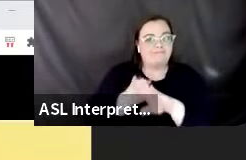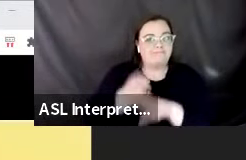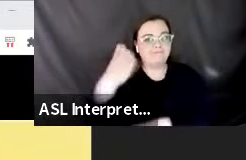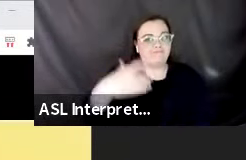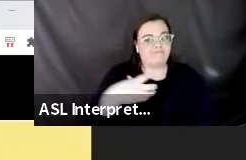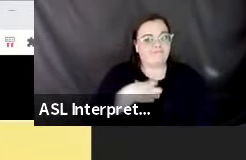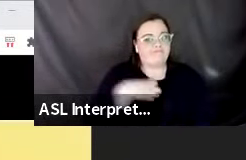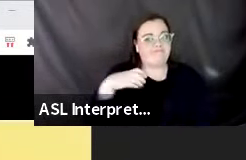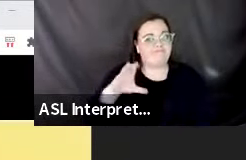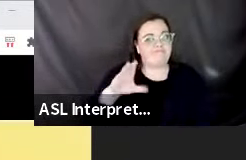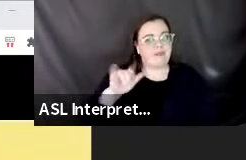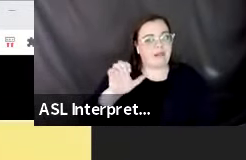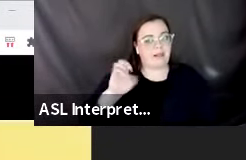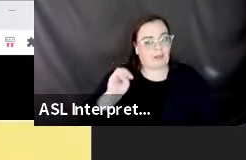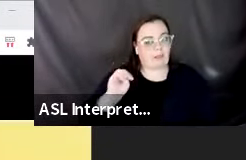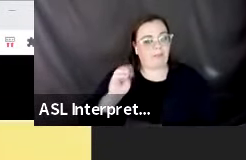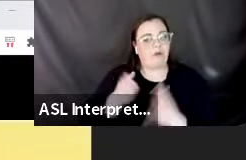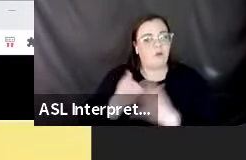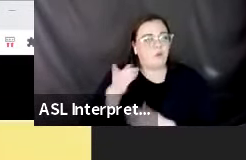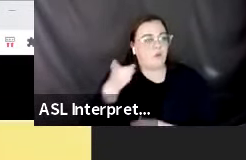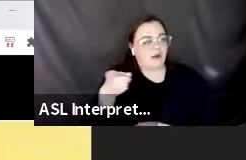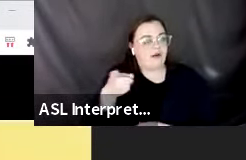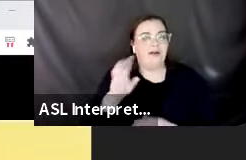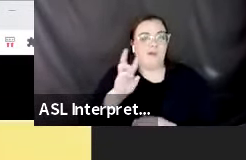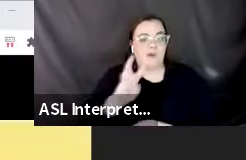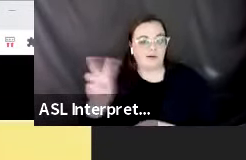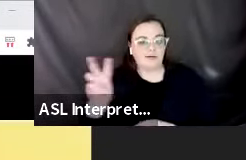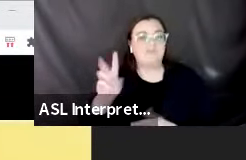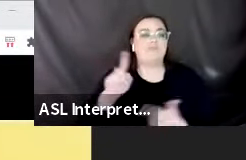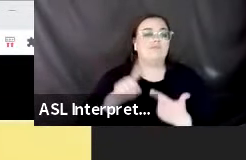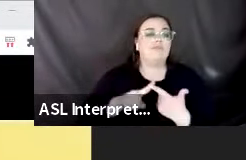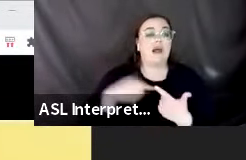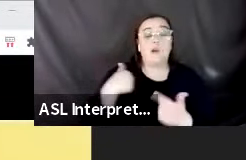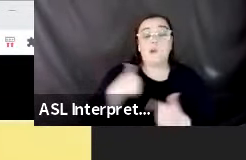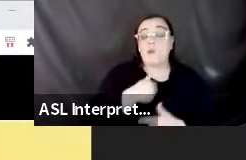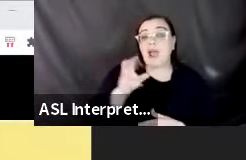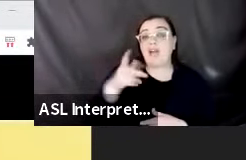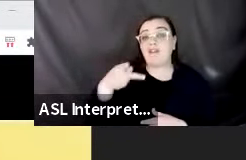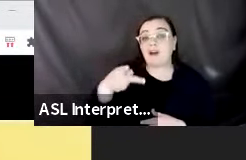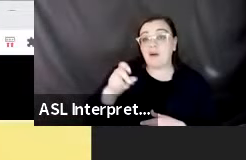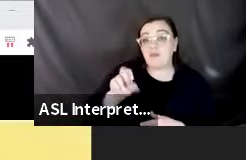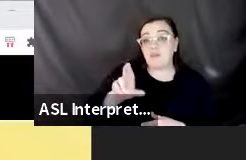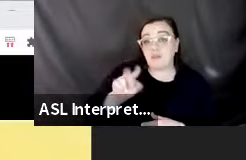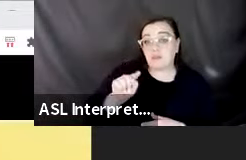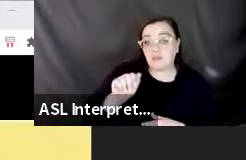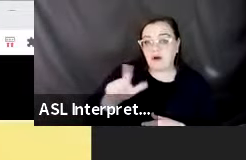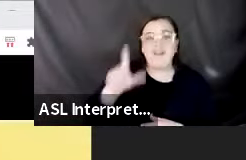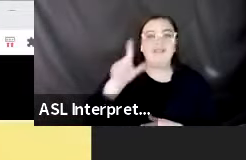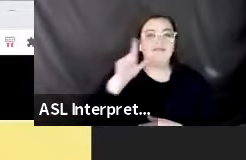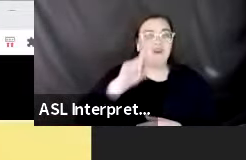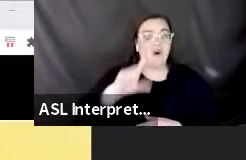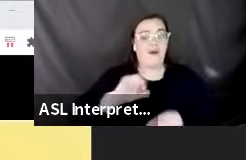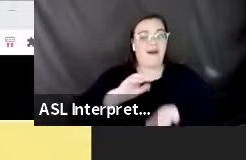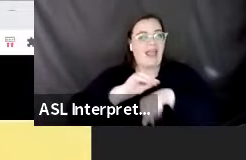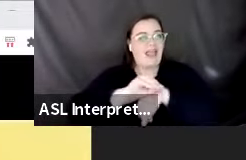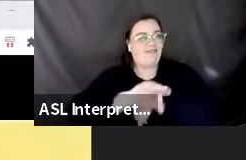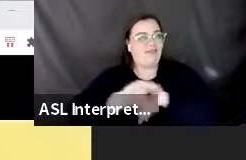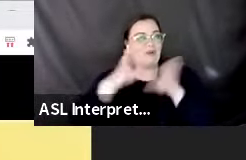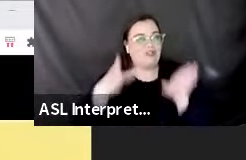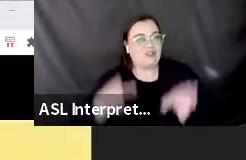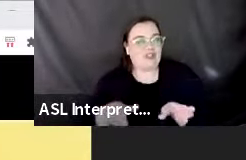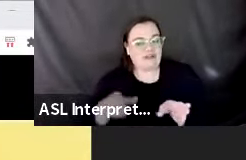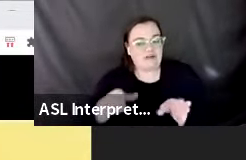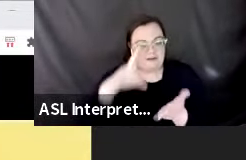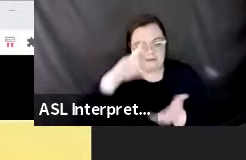SAG-AFTRA.org/claims. We also have a portal for our influencer agreement. There's now a portal for